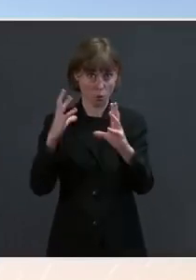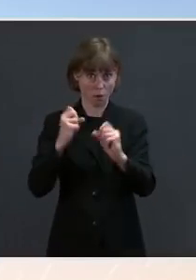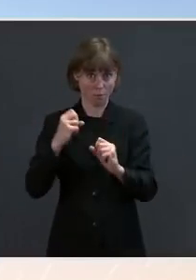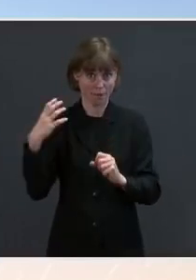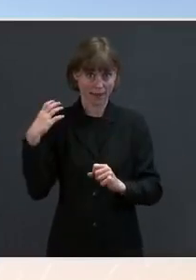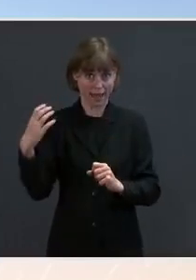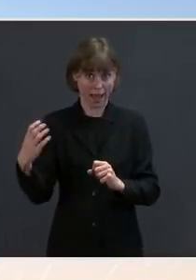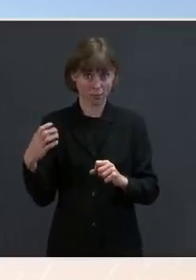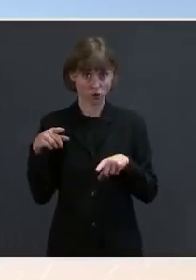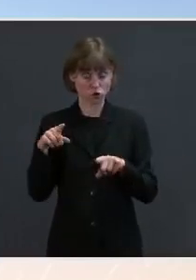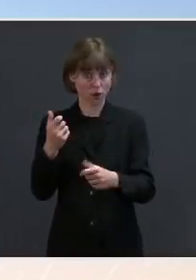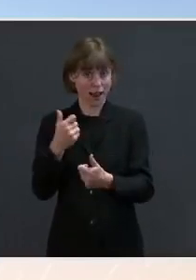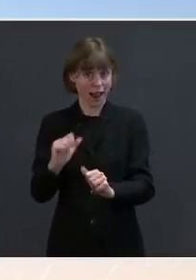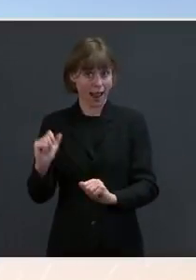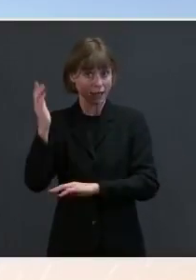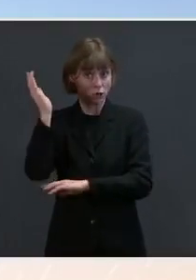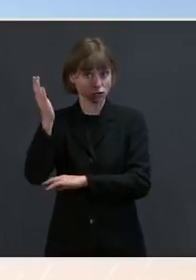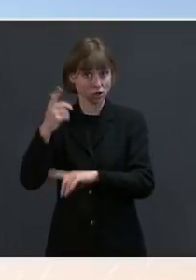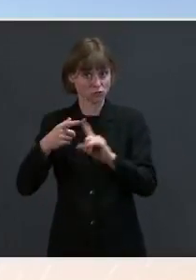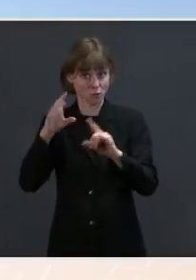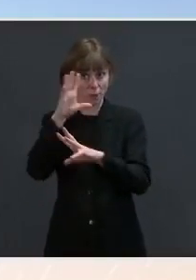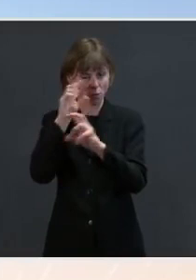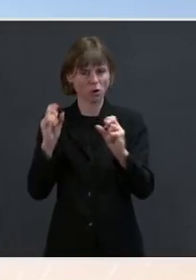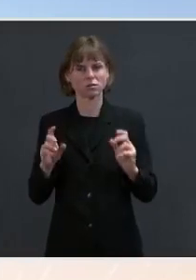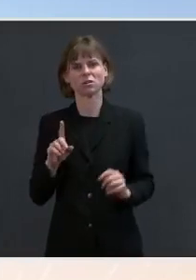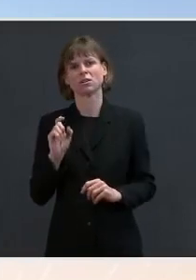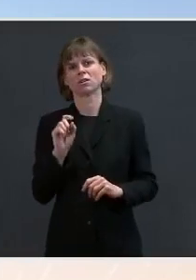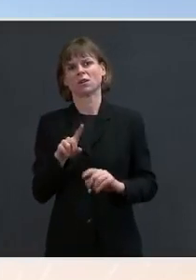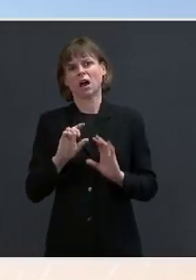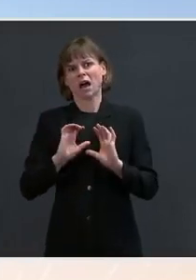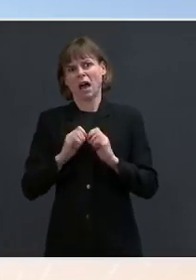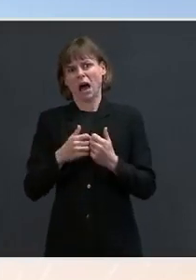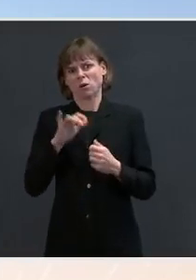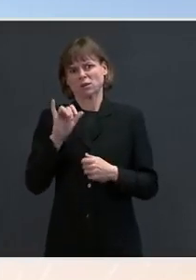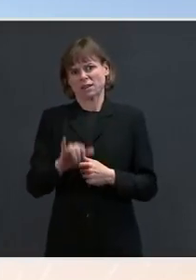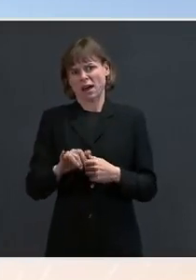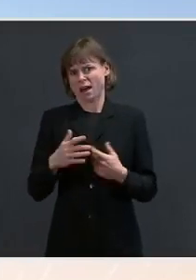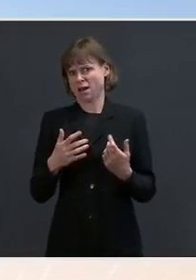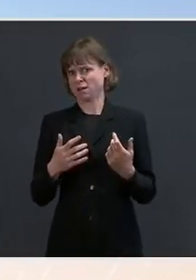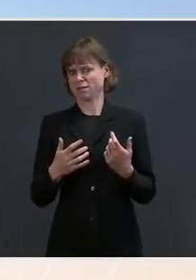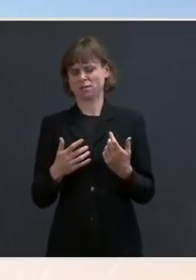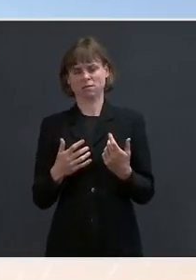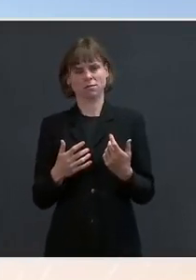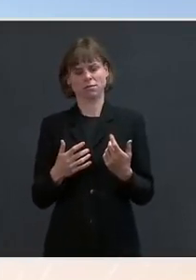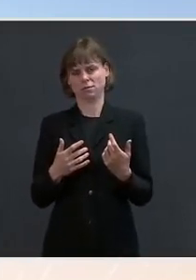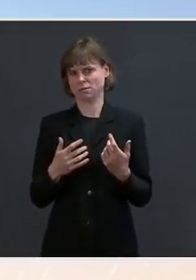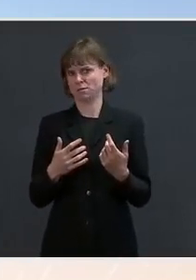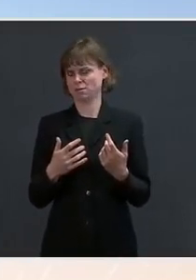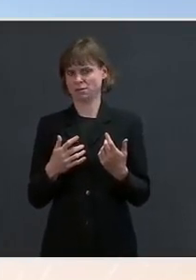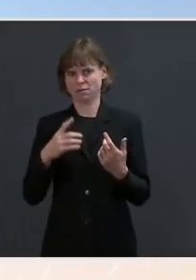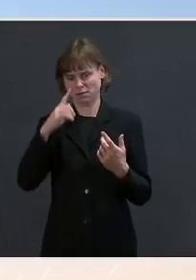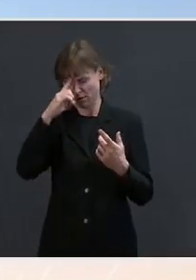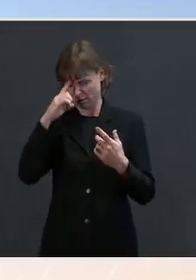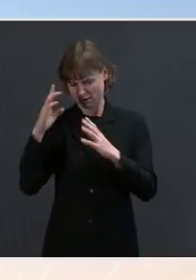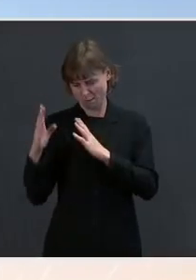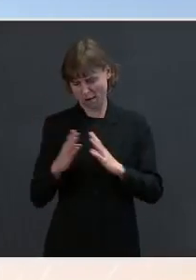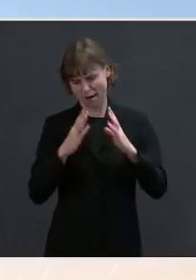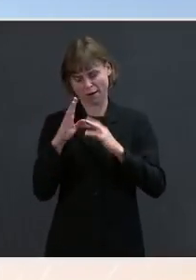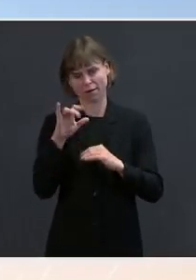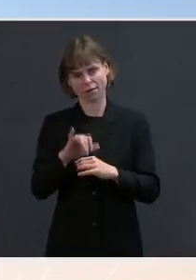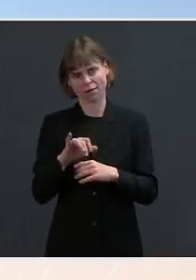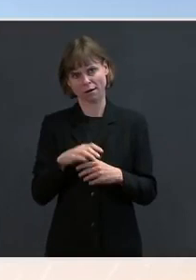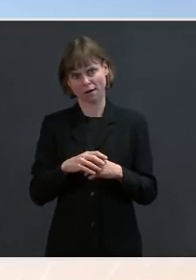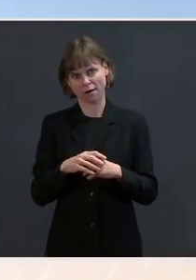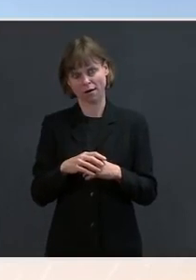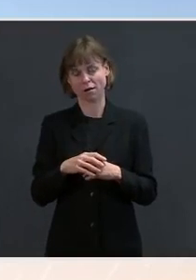President Biden gives. How has that factored into preparations for potential State of the Union? Well, I wouldn't speak to any threats